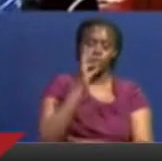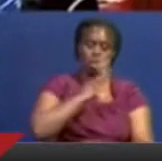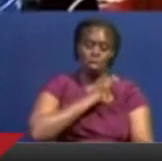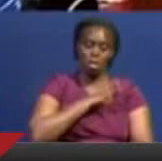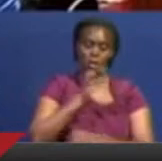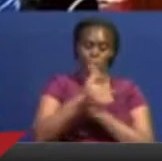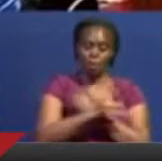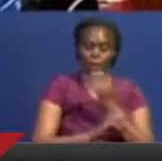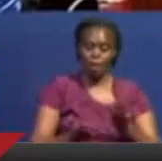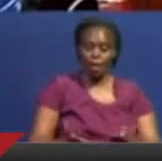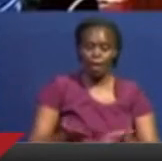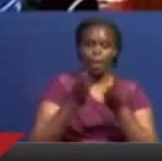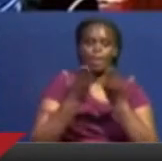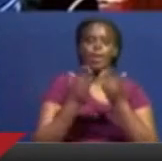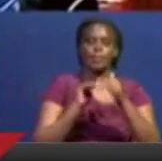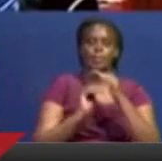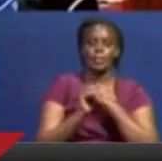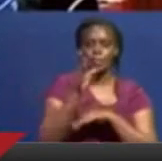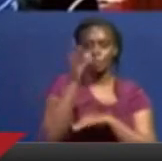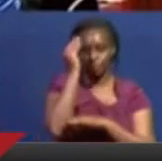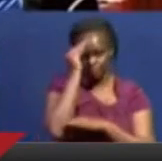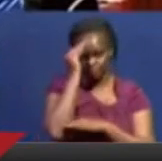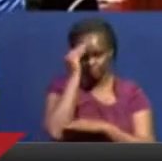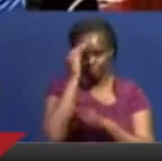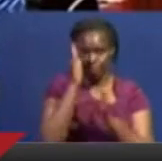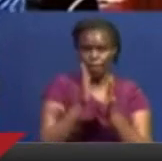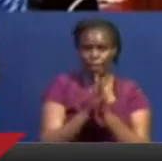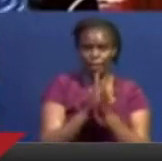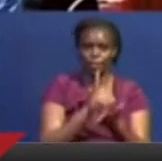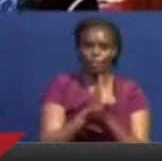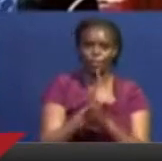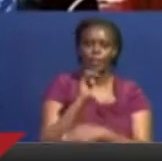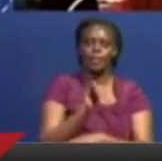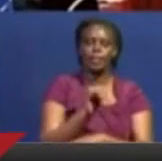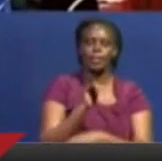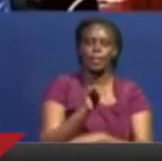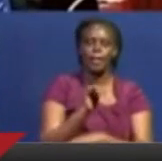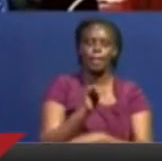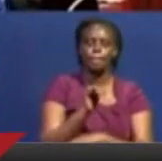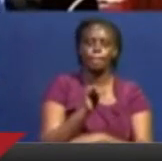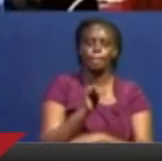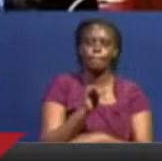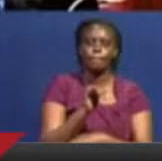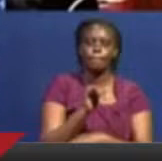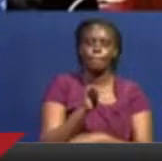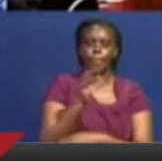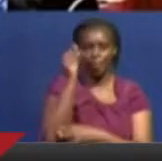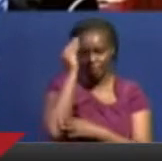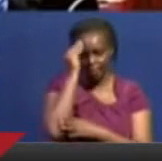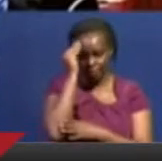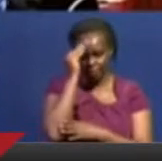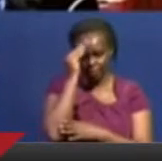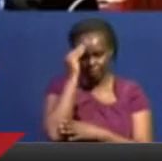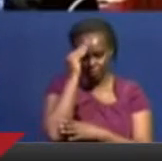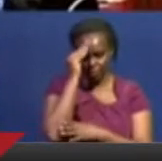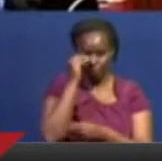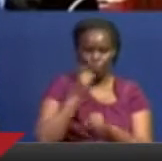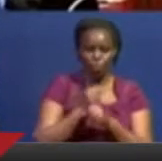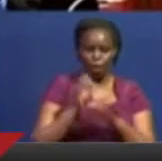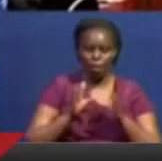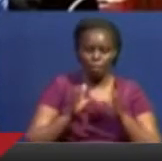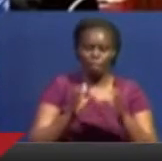by enhancing access to education and ensuring an educated